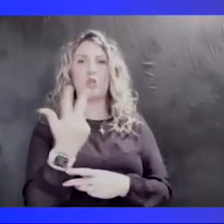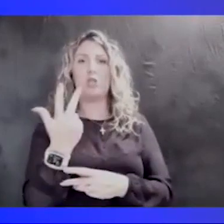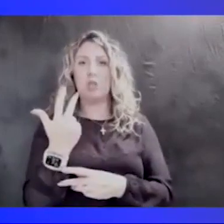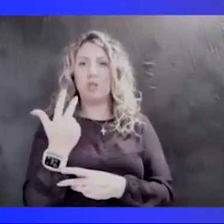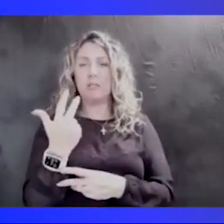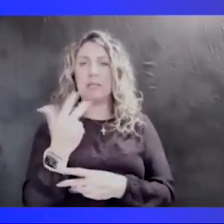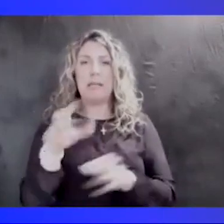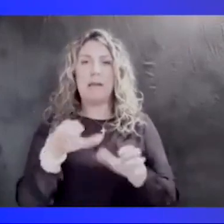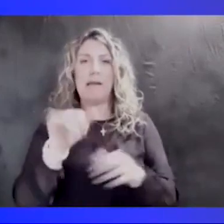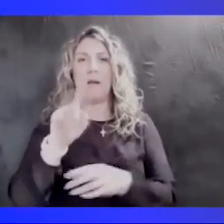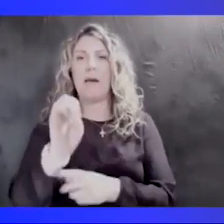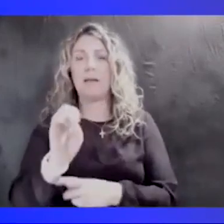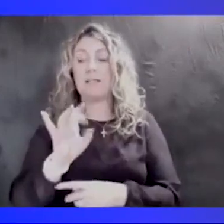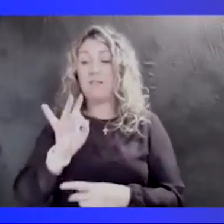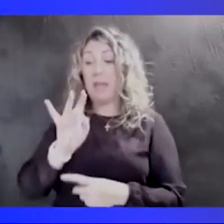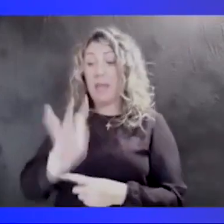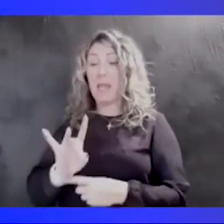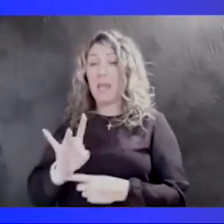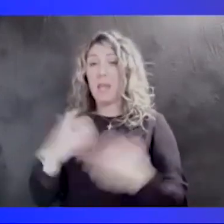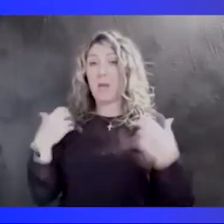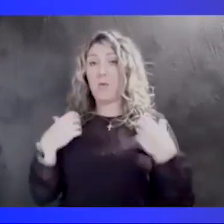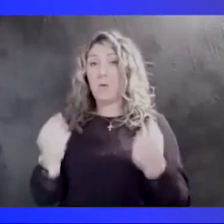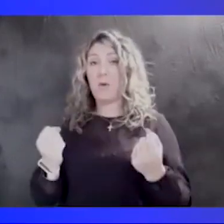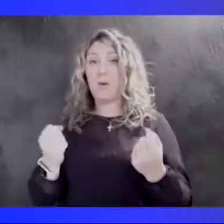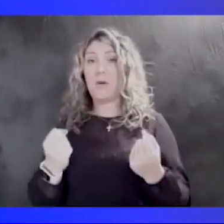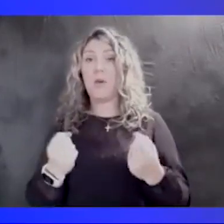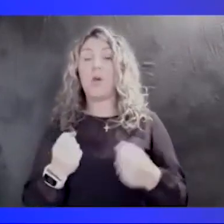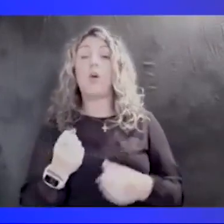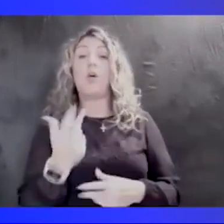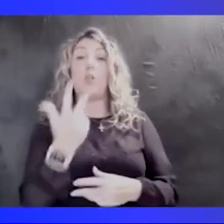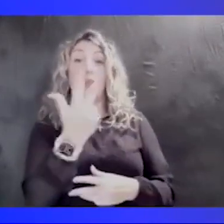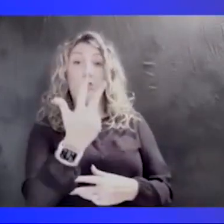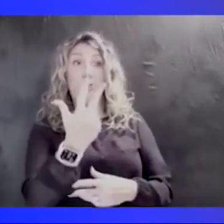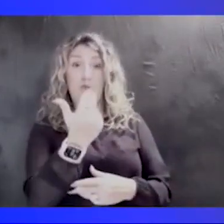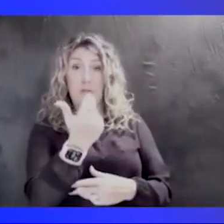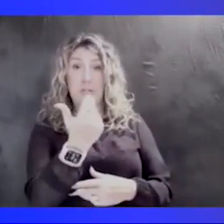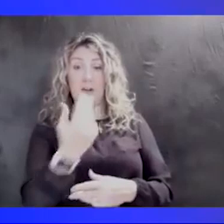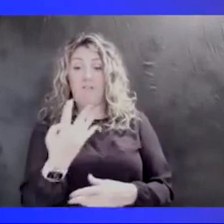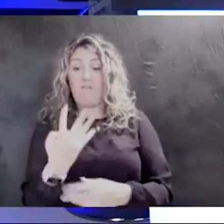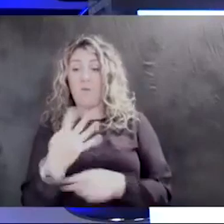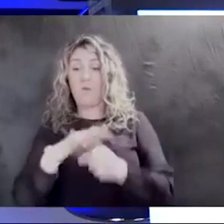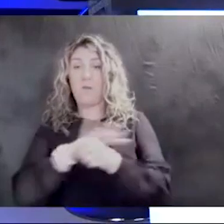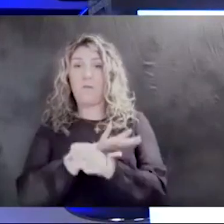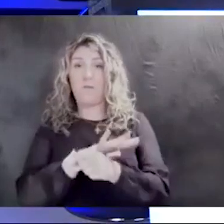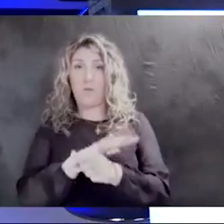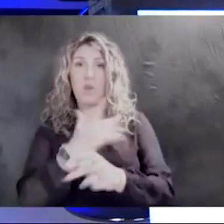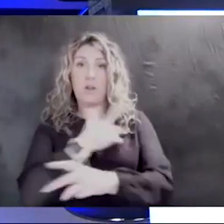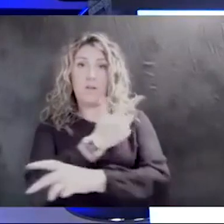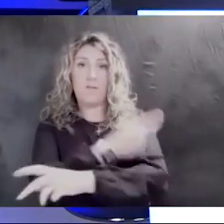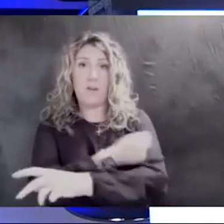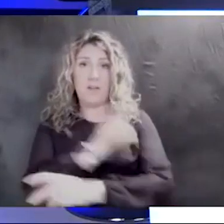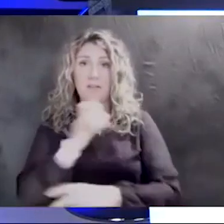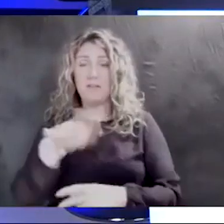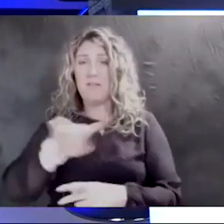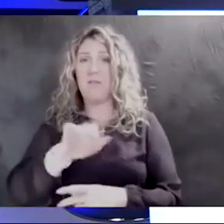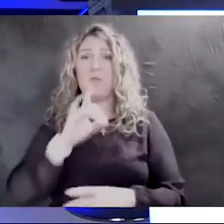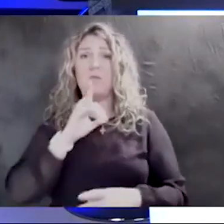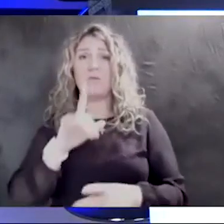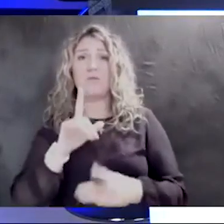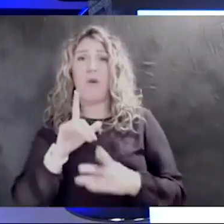the 13 active, 4 were fully vaccinated. And that should concern all of us, because are those breakthrough infections,